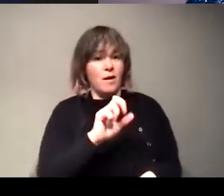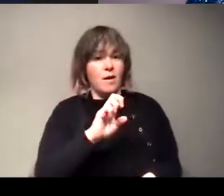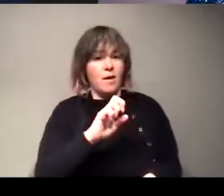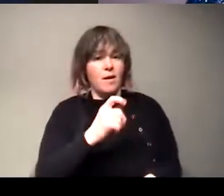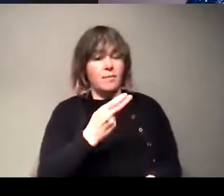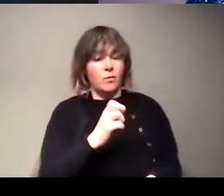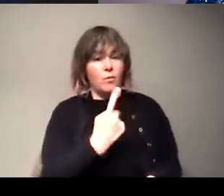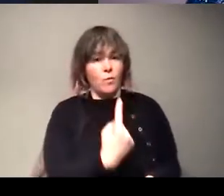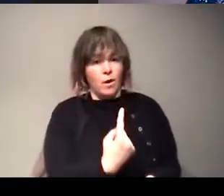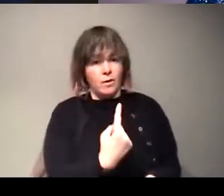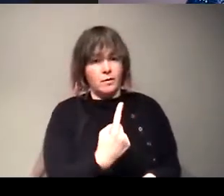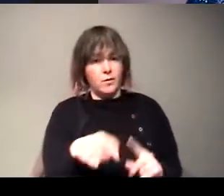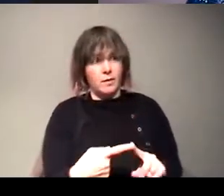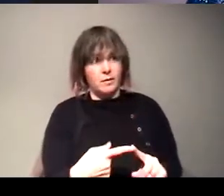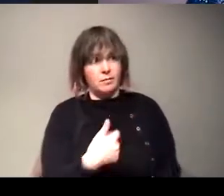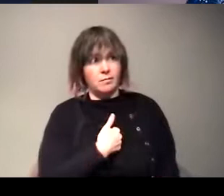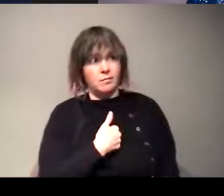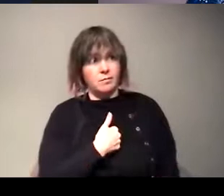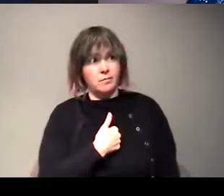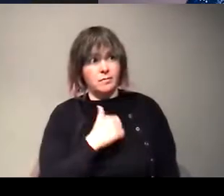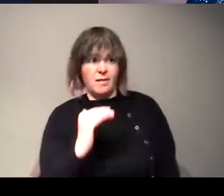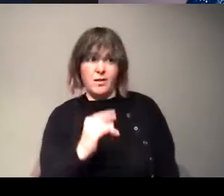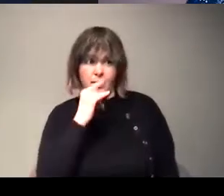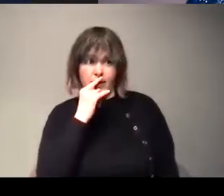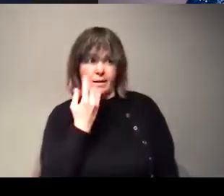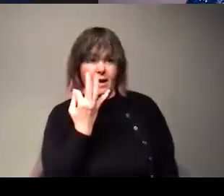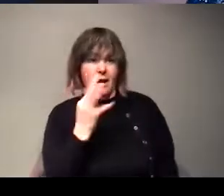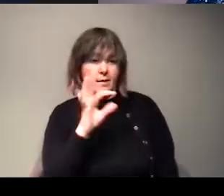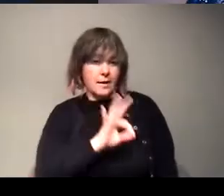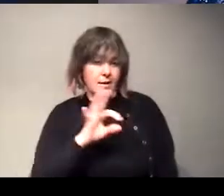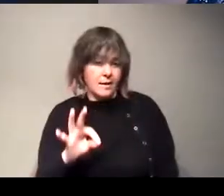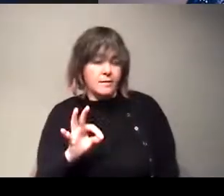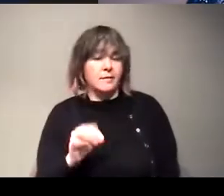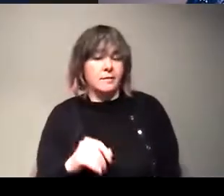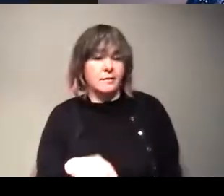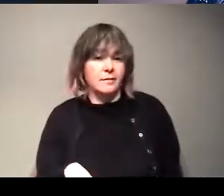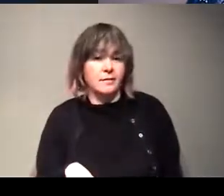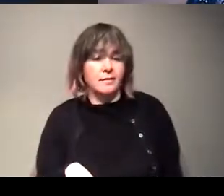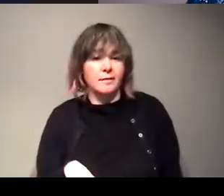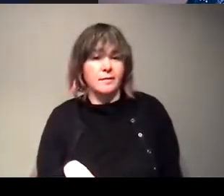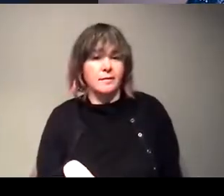episode 1 when I was a little kid back in 1999. And, you know, like all of the